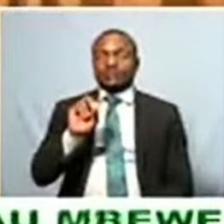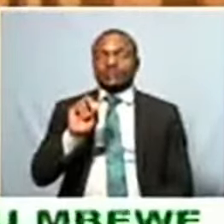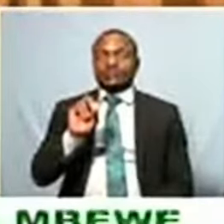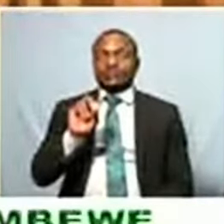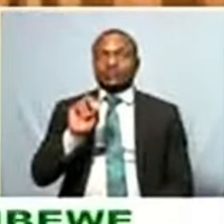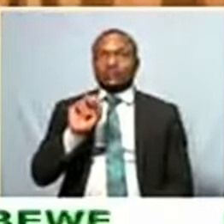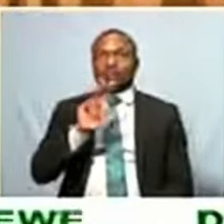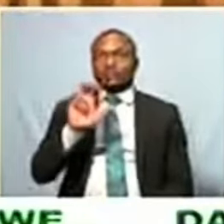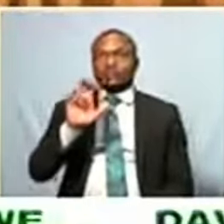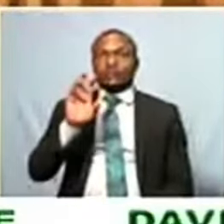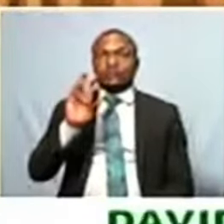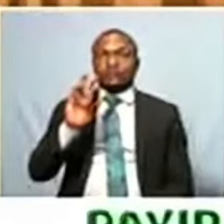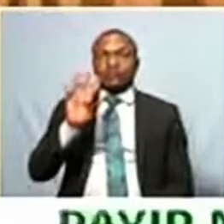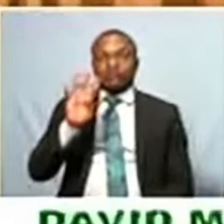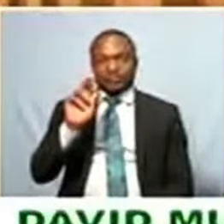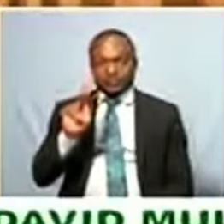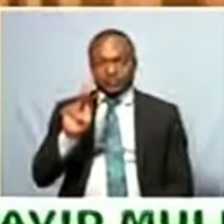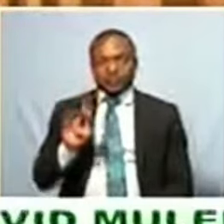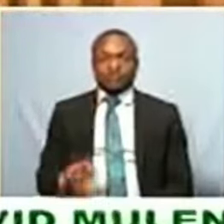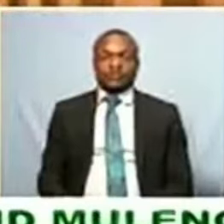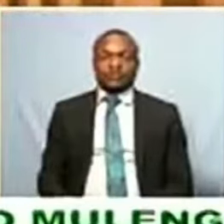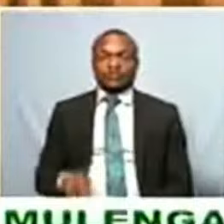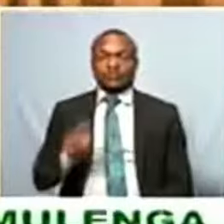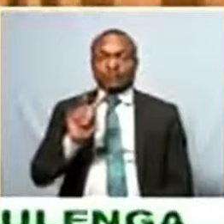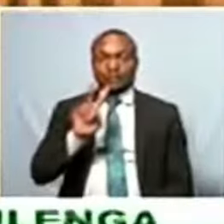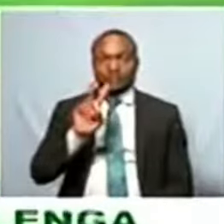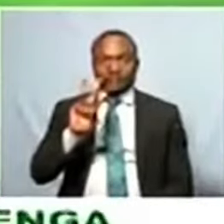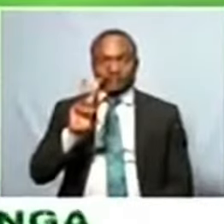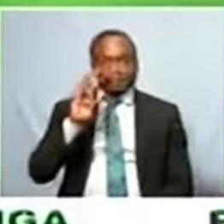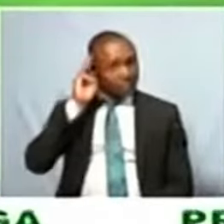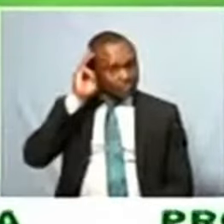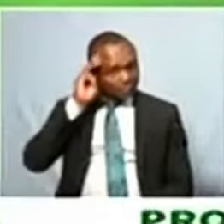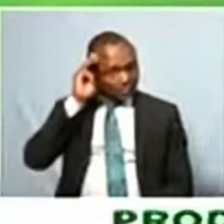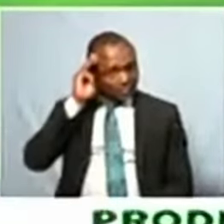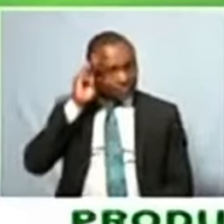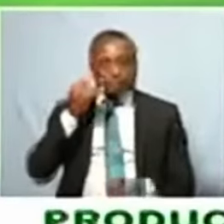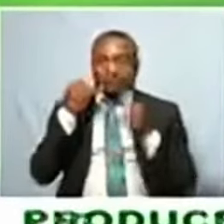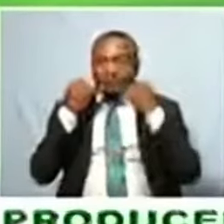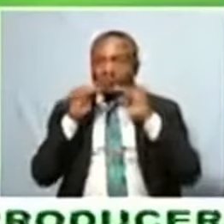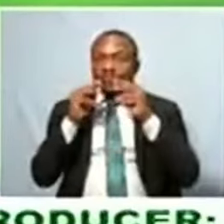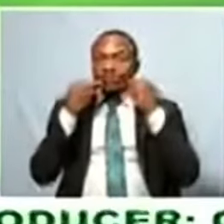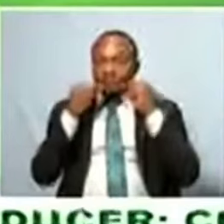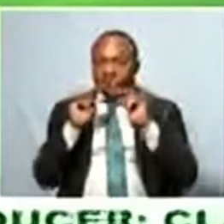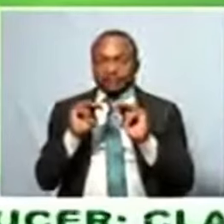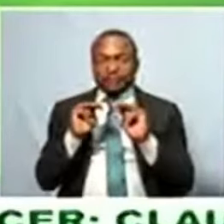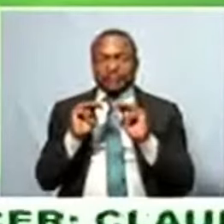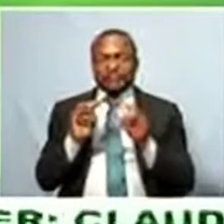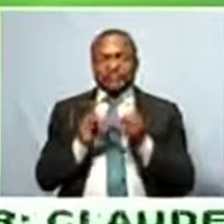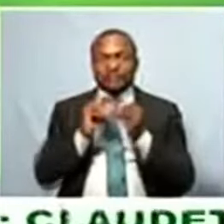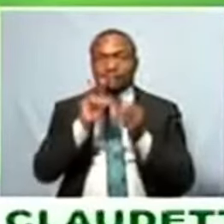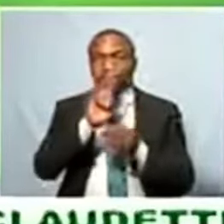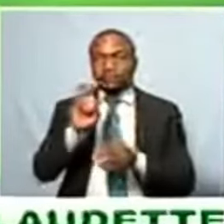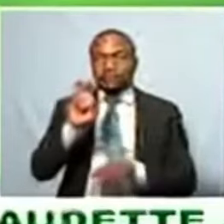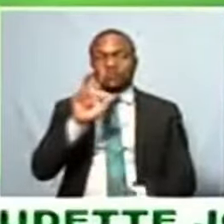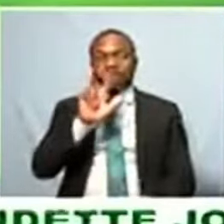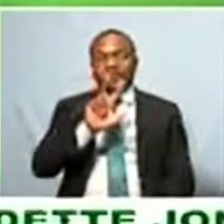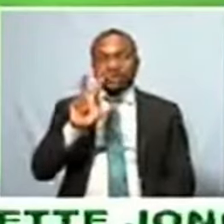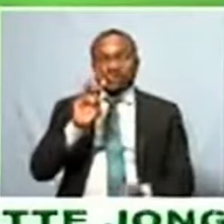81,430,364 kwacha agreed to. Head 26, Ministry of Information and Media,